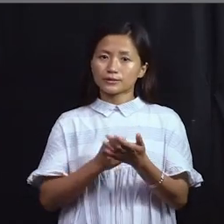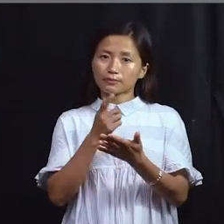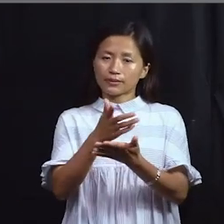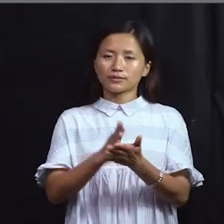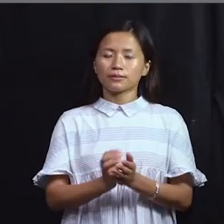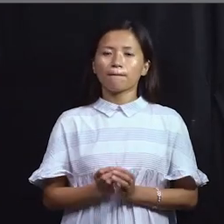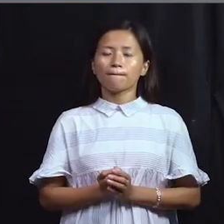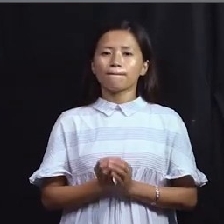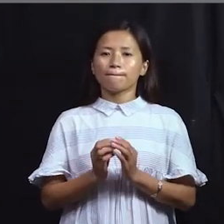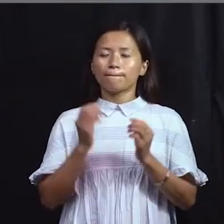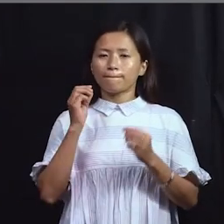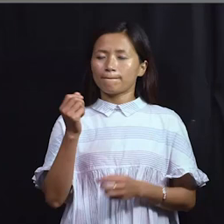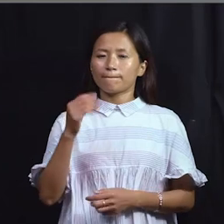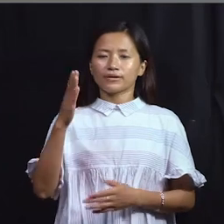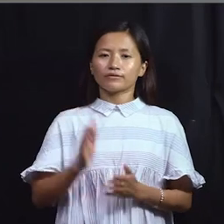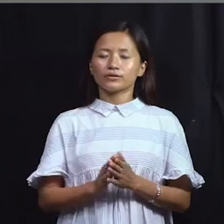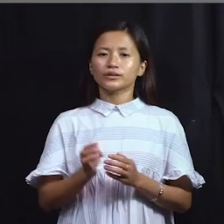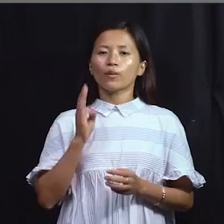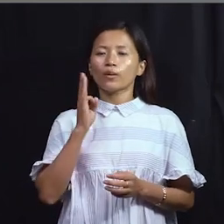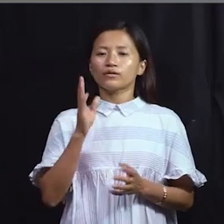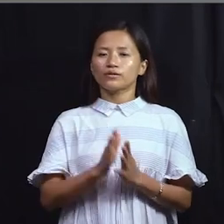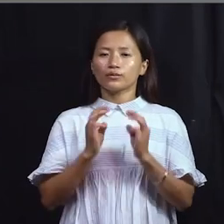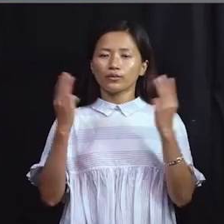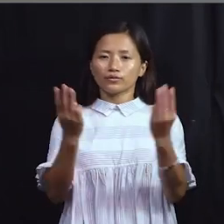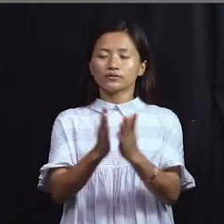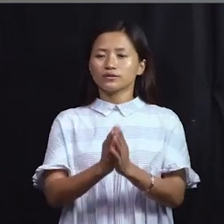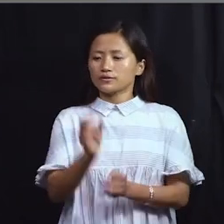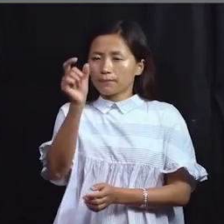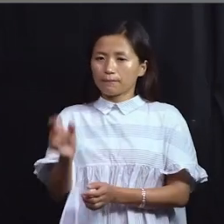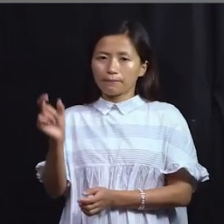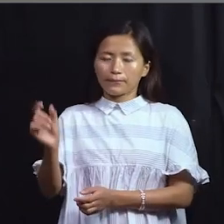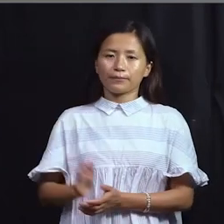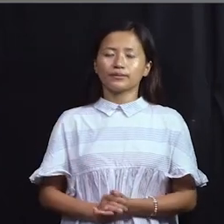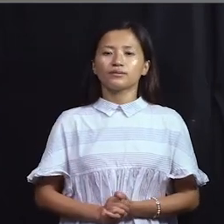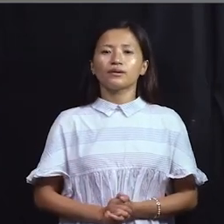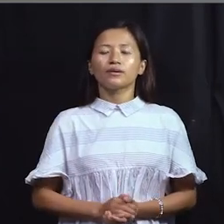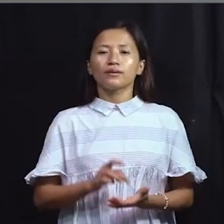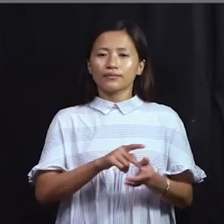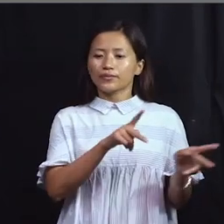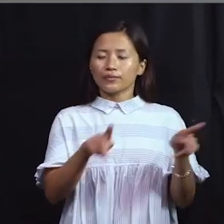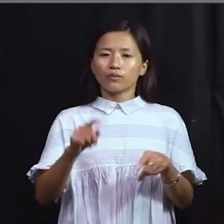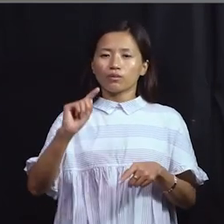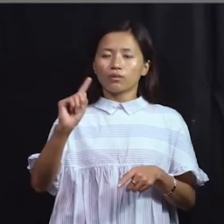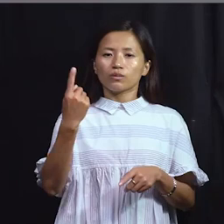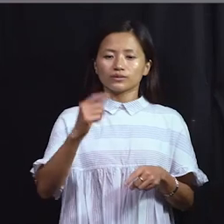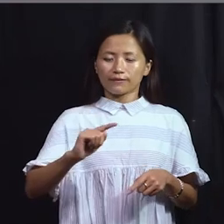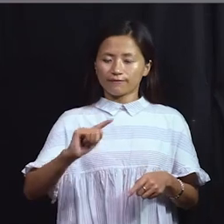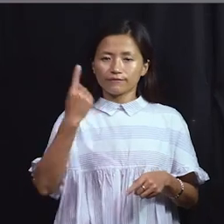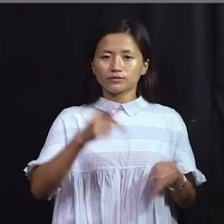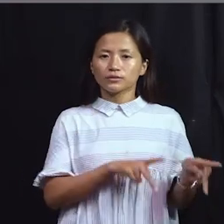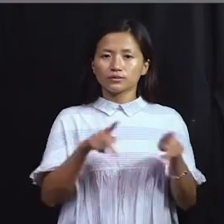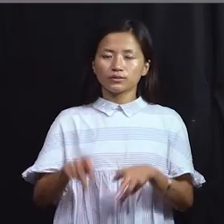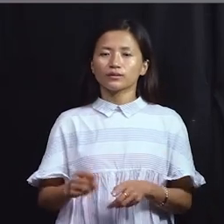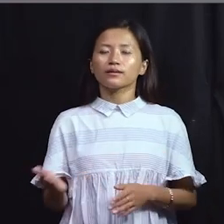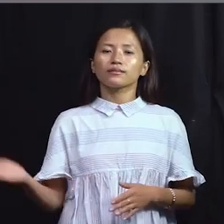the welfare of the people. But before they do, they always make a plan. Where should we spend for the coming